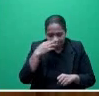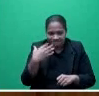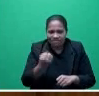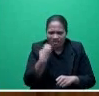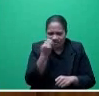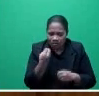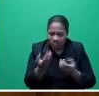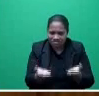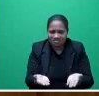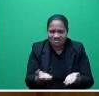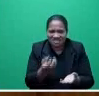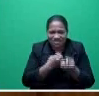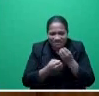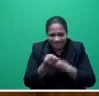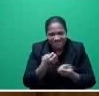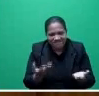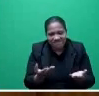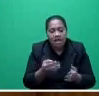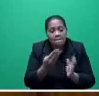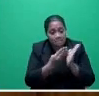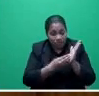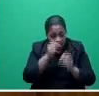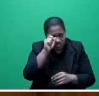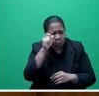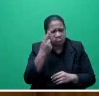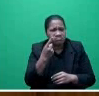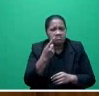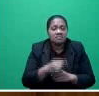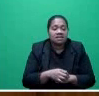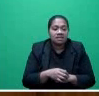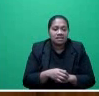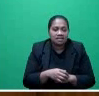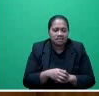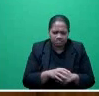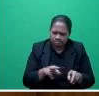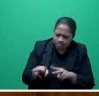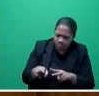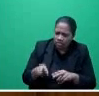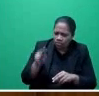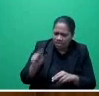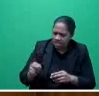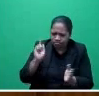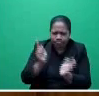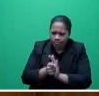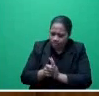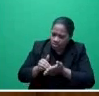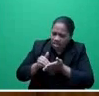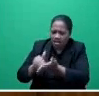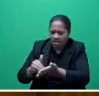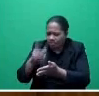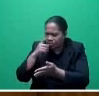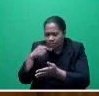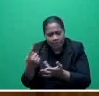table. A budget that understands that while on one side we need to give immediate help to people, on the